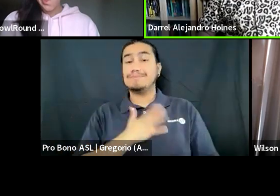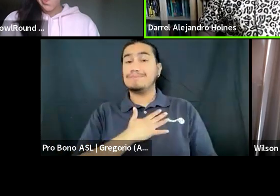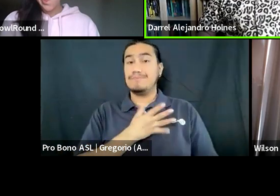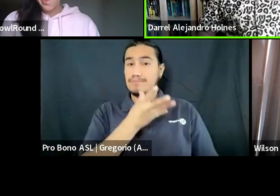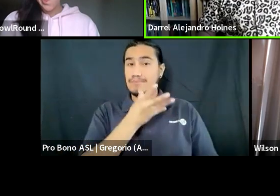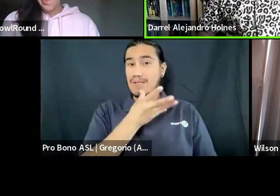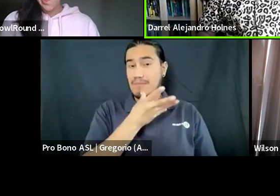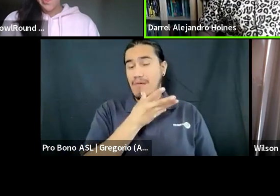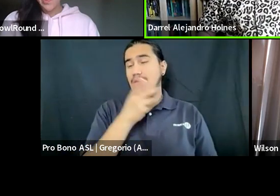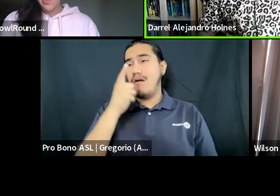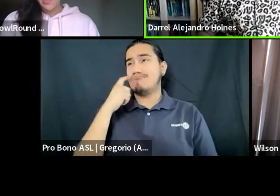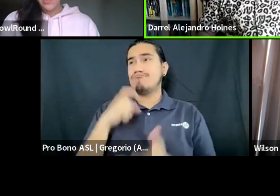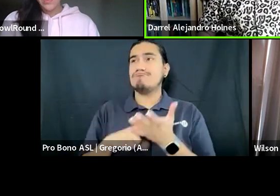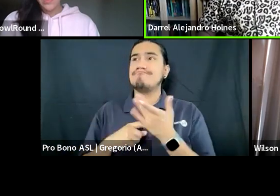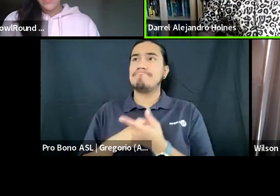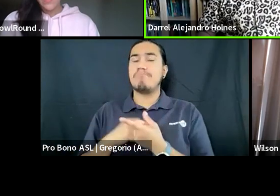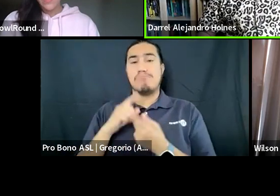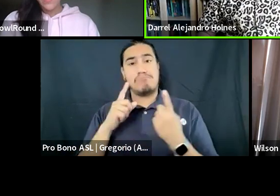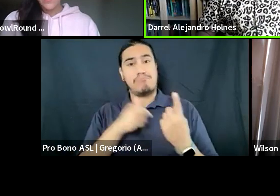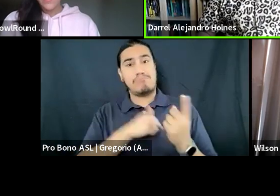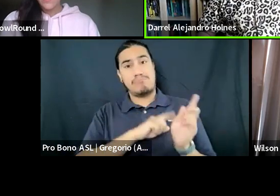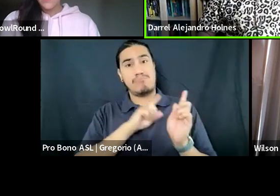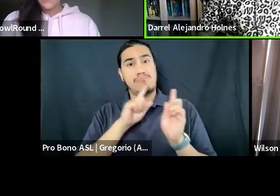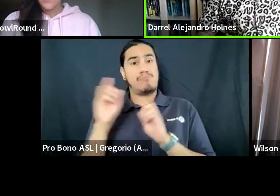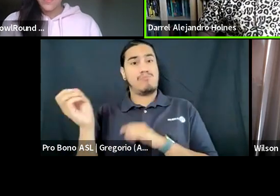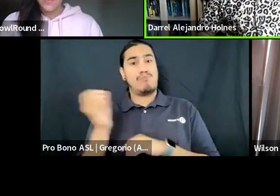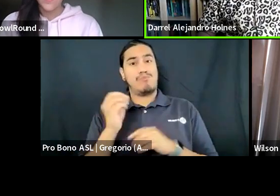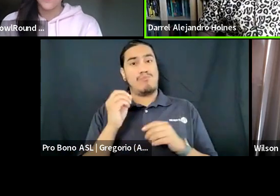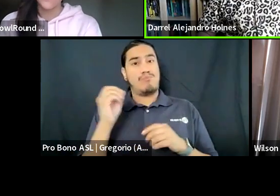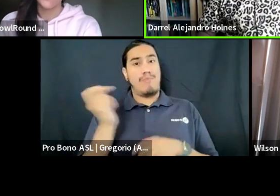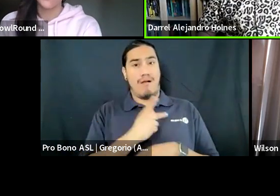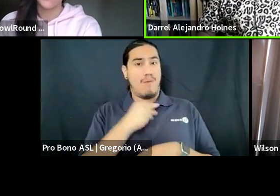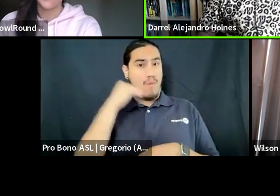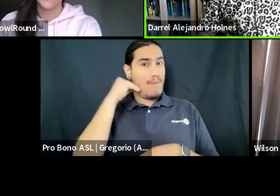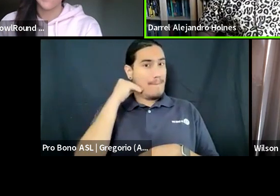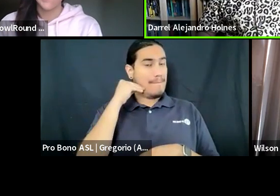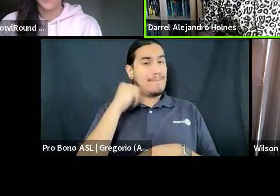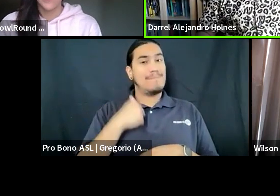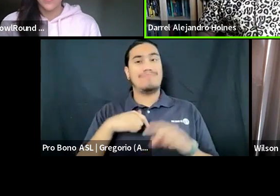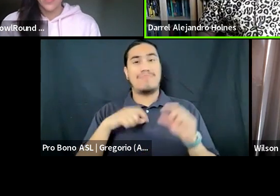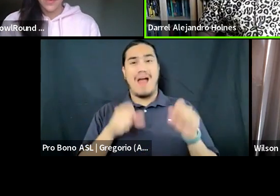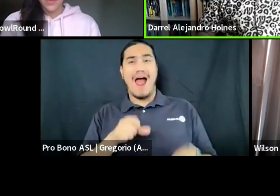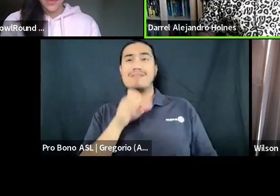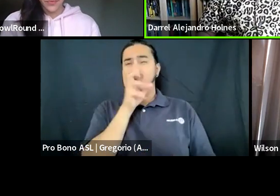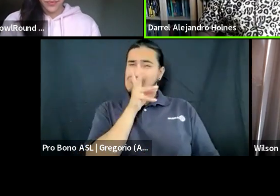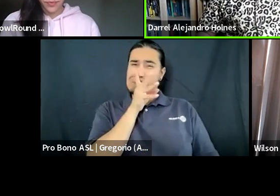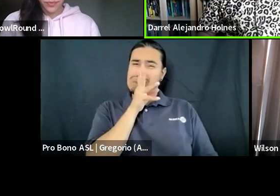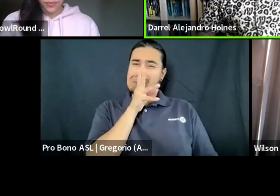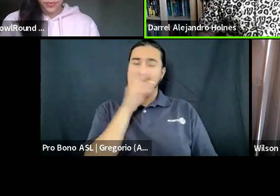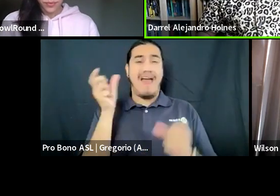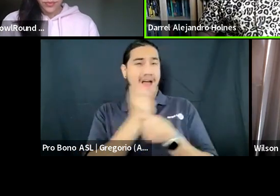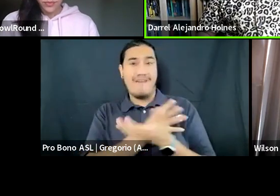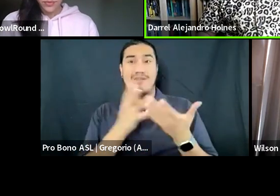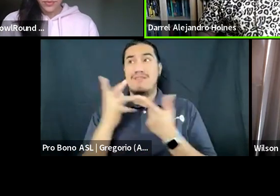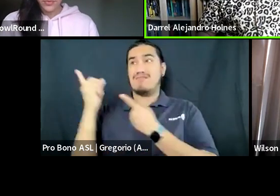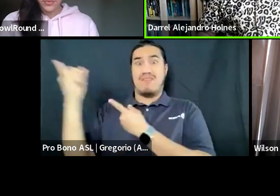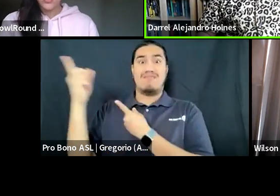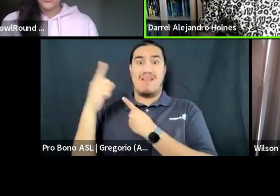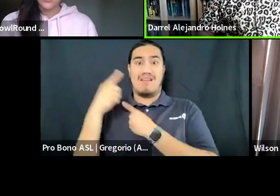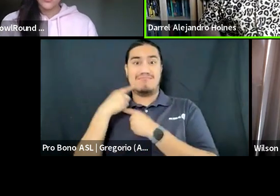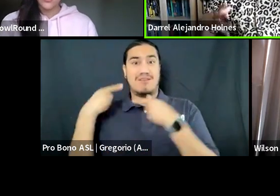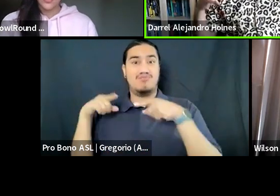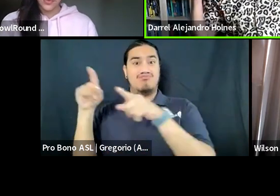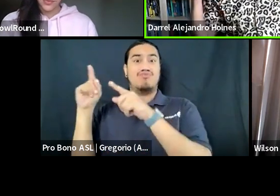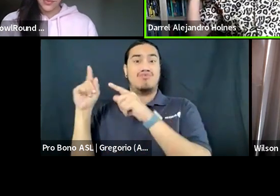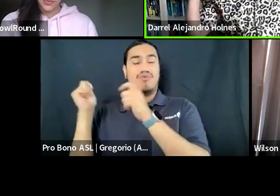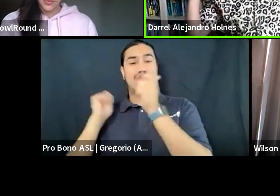that when I would come home, I would be able to repeat back verbatim almost everything that was said in the play. I